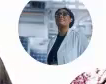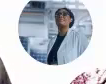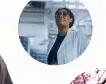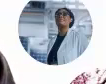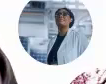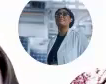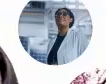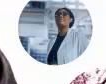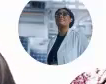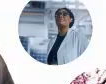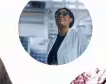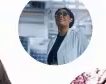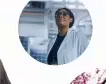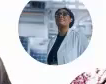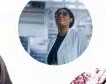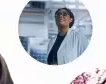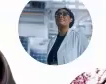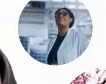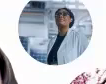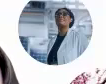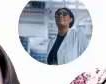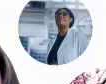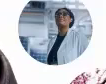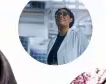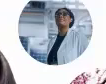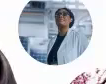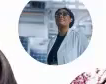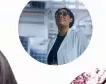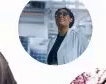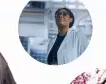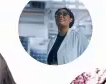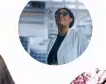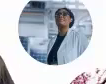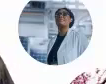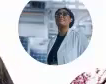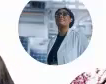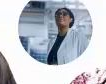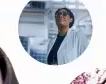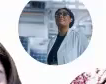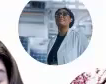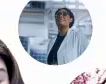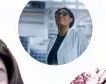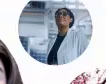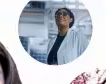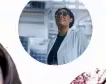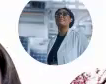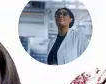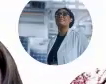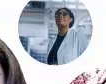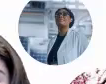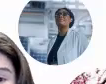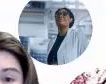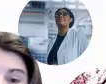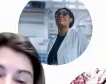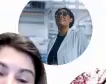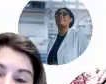be following up, as Elena said, with an email to everyone that will include the link to submit an evaluation